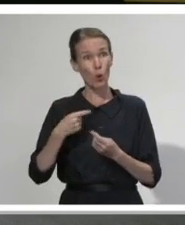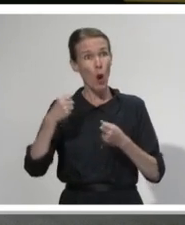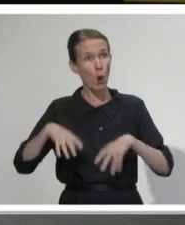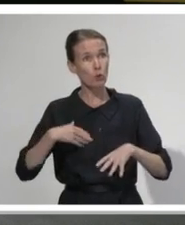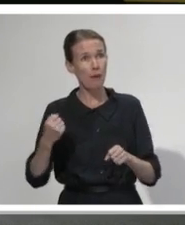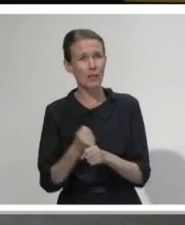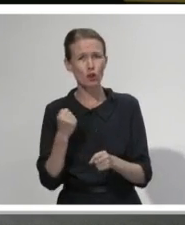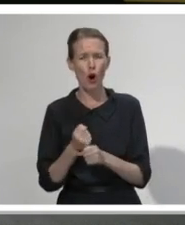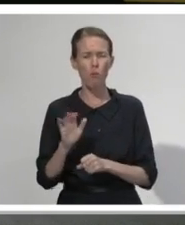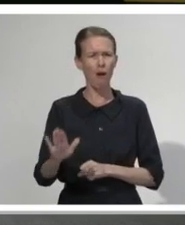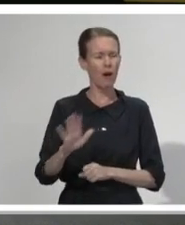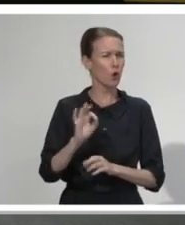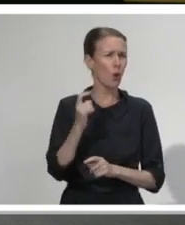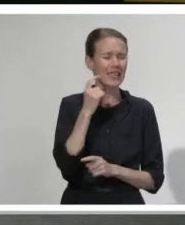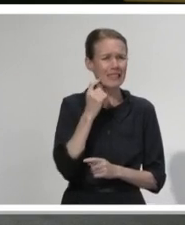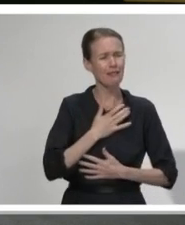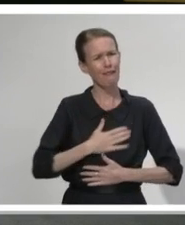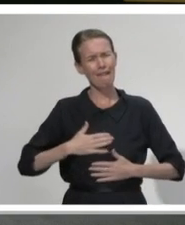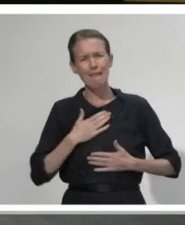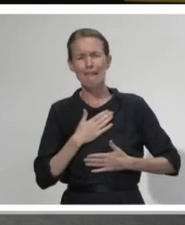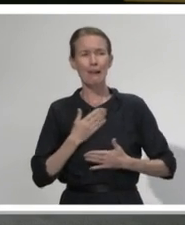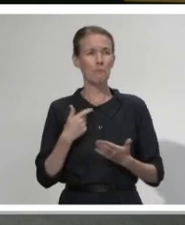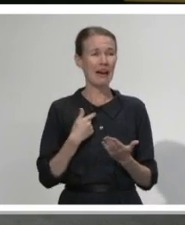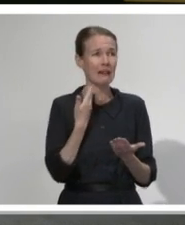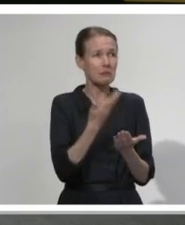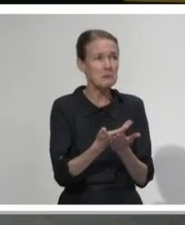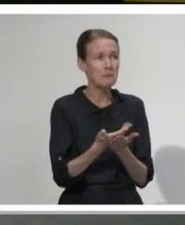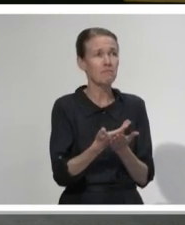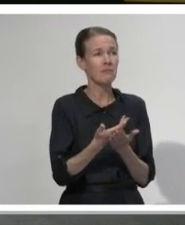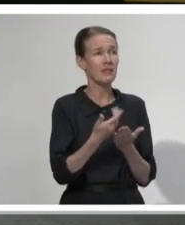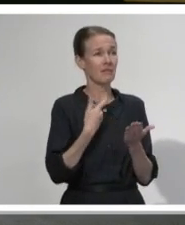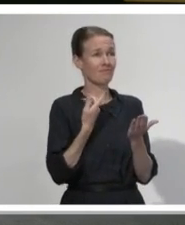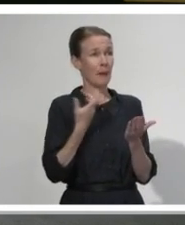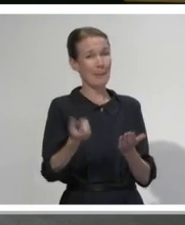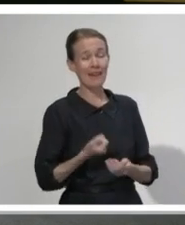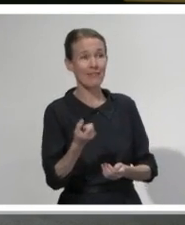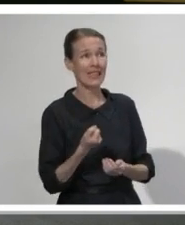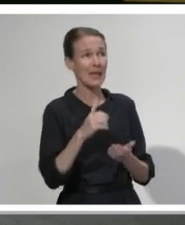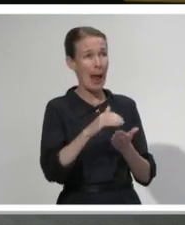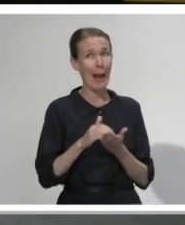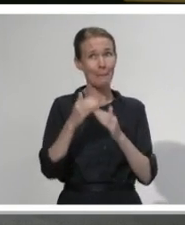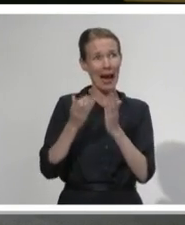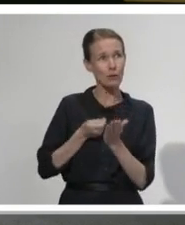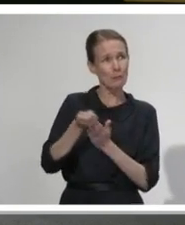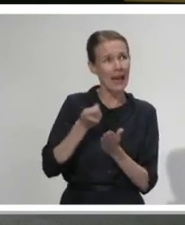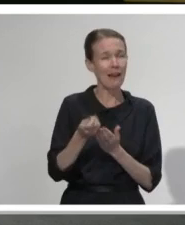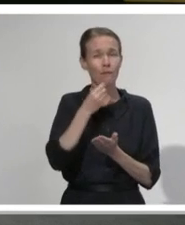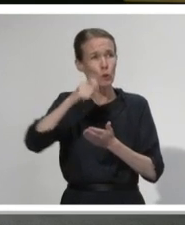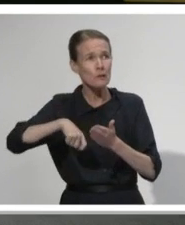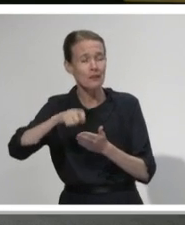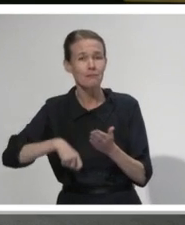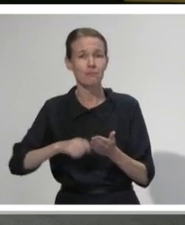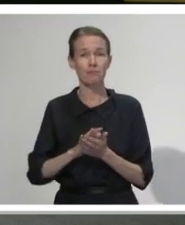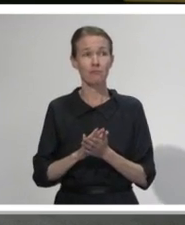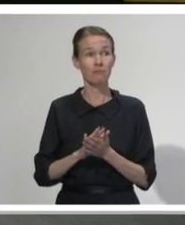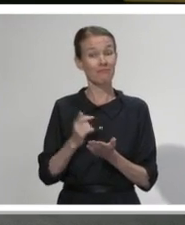in the situation of going on the job seeker benefit. What we're doing is attempting to limit that as much as possible, and the wage